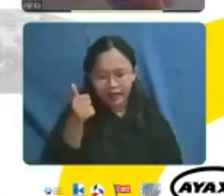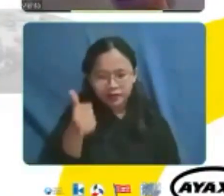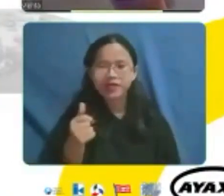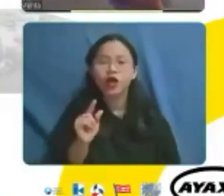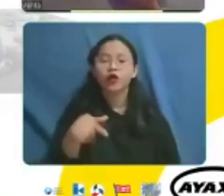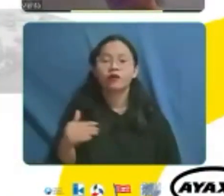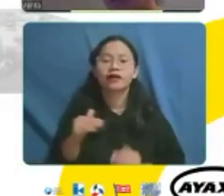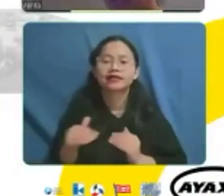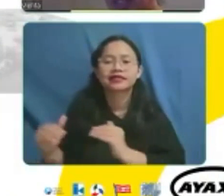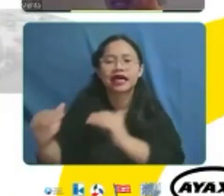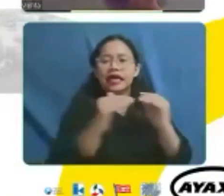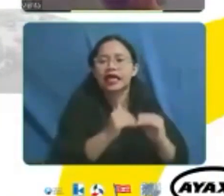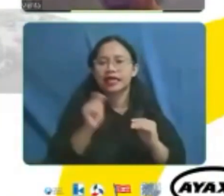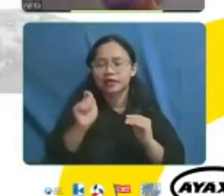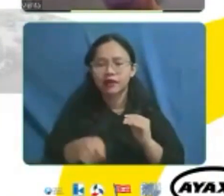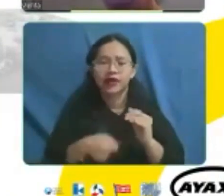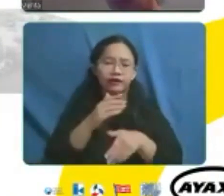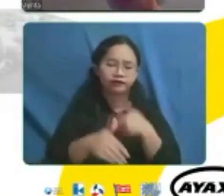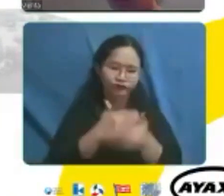are living with within the city.